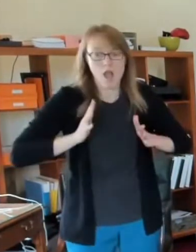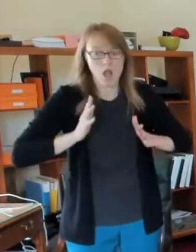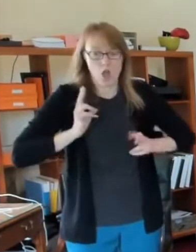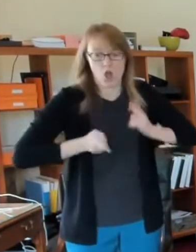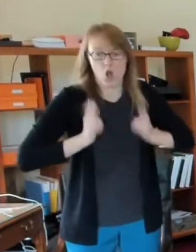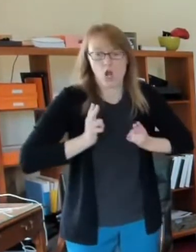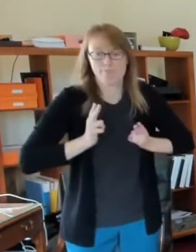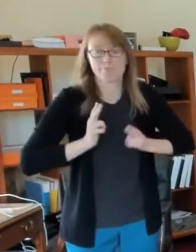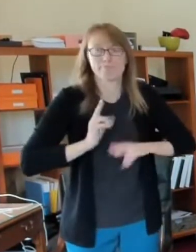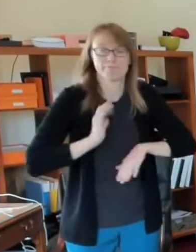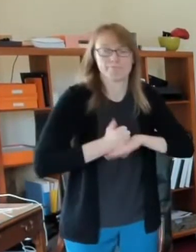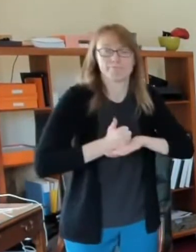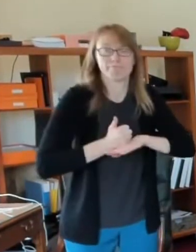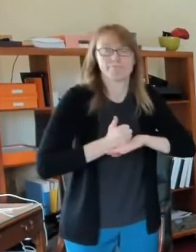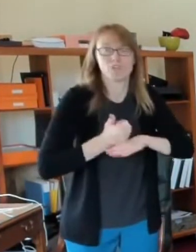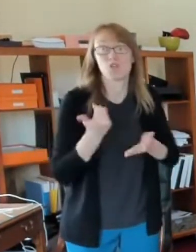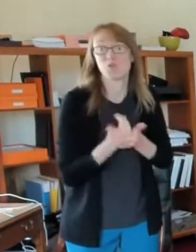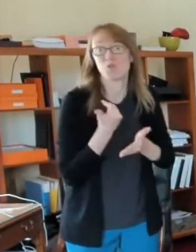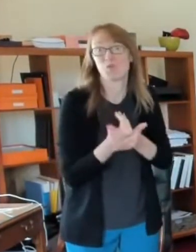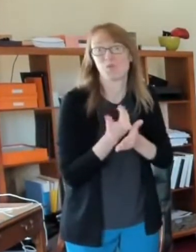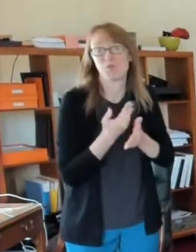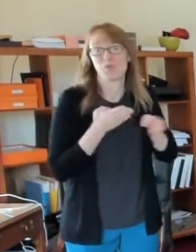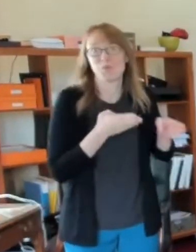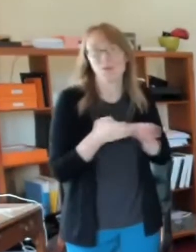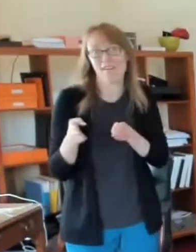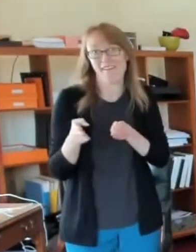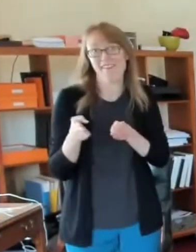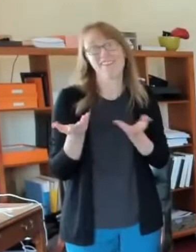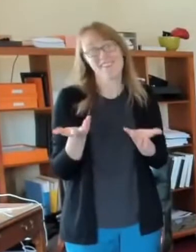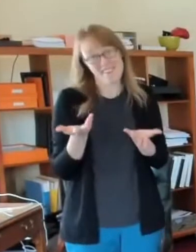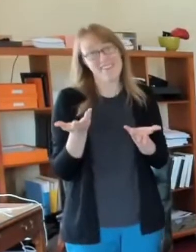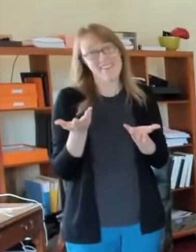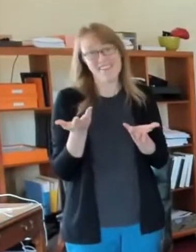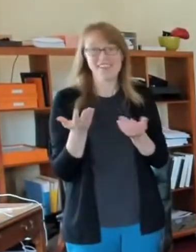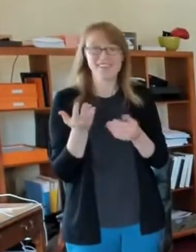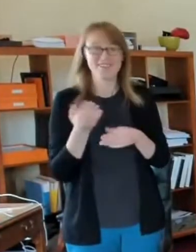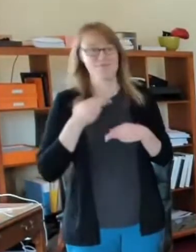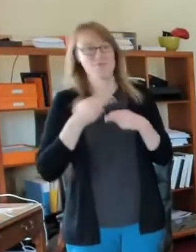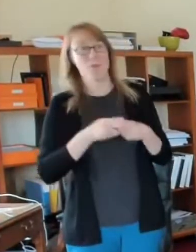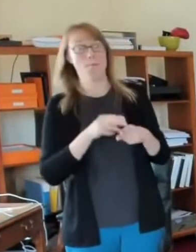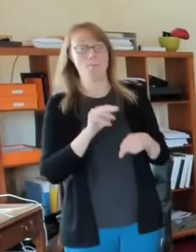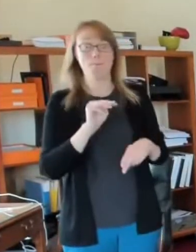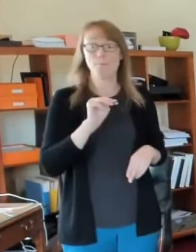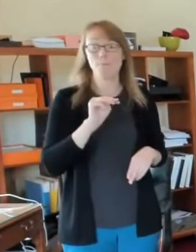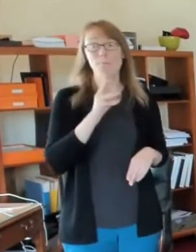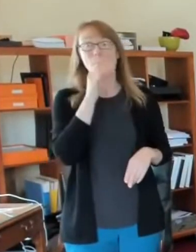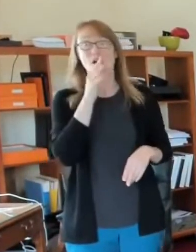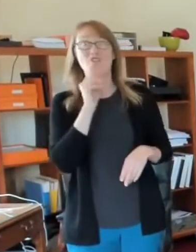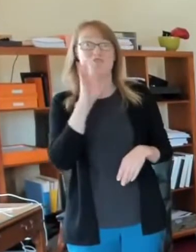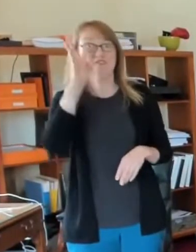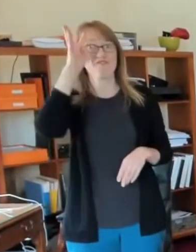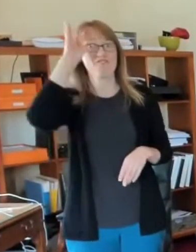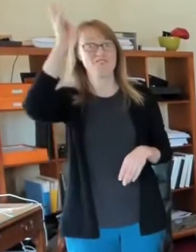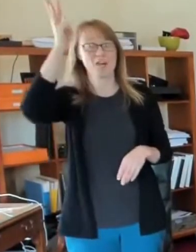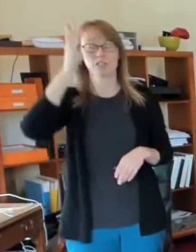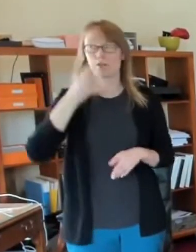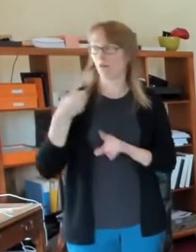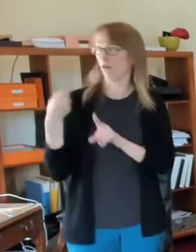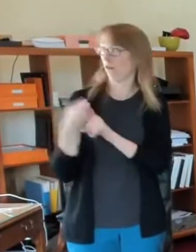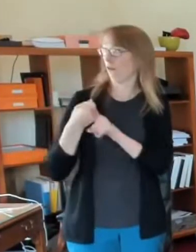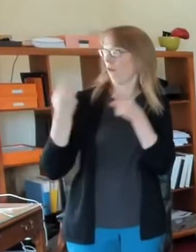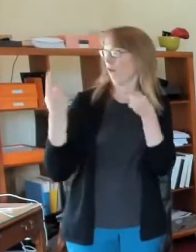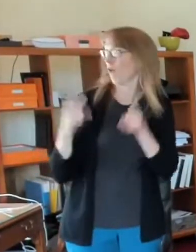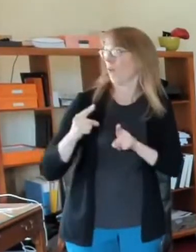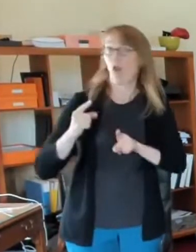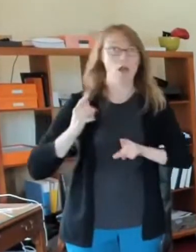the mother of invention, having to do these things. So virtual court for municipal court